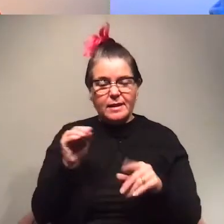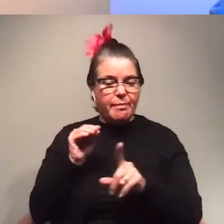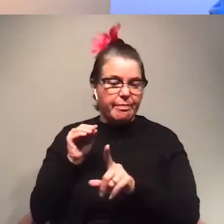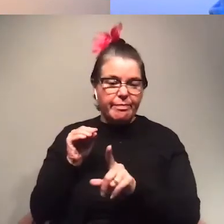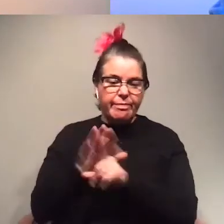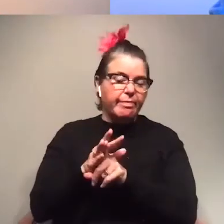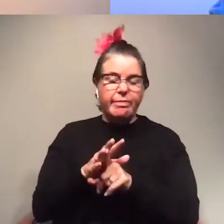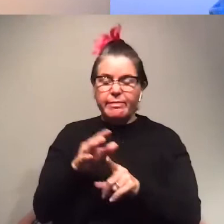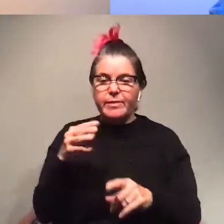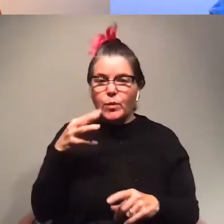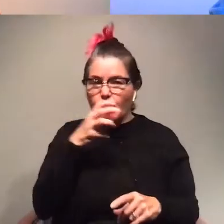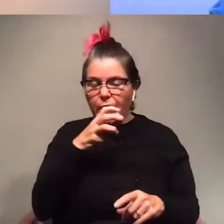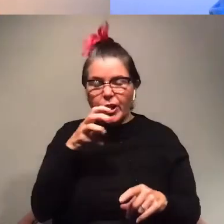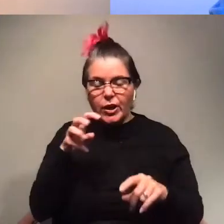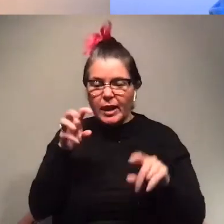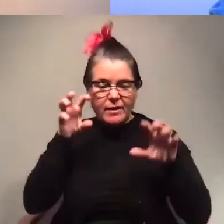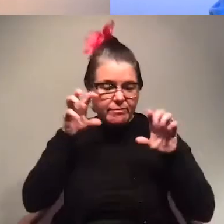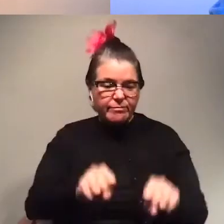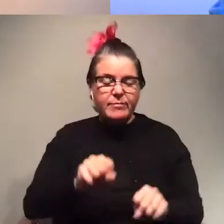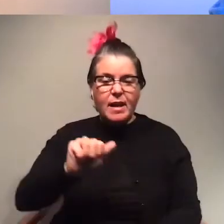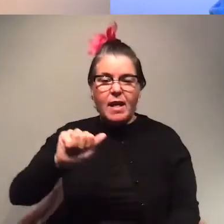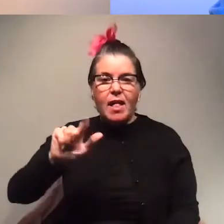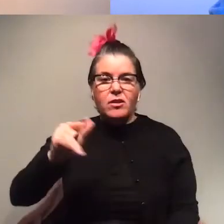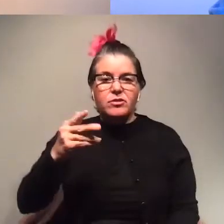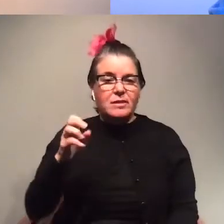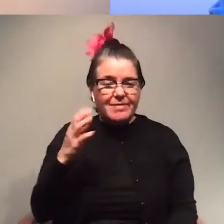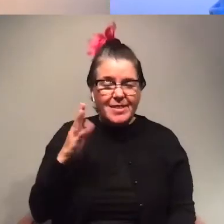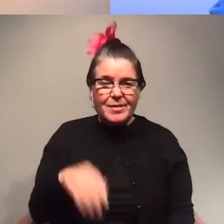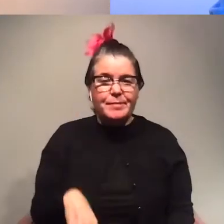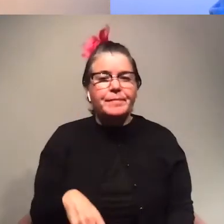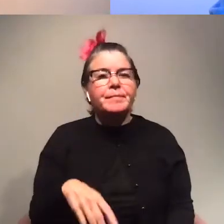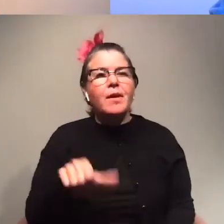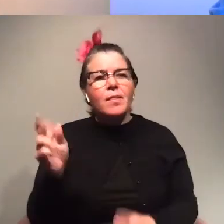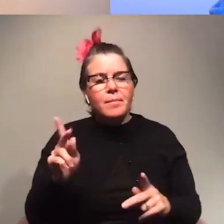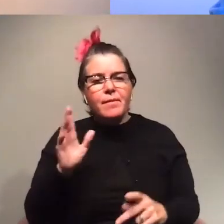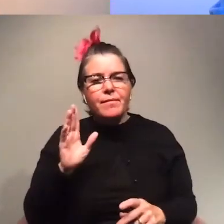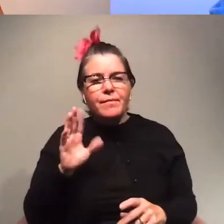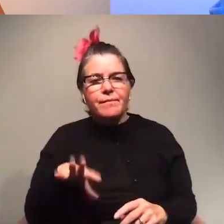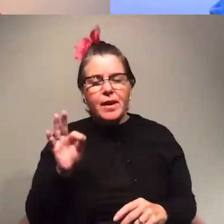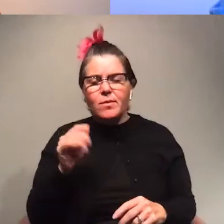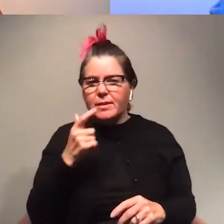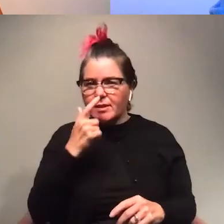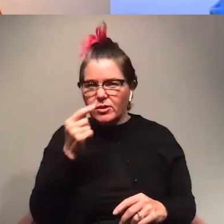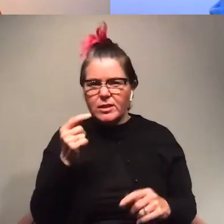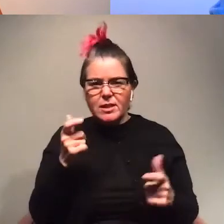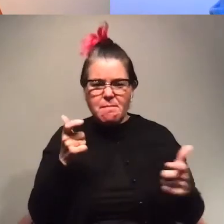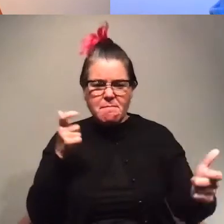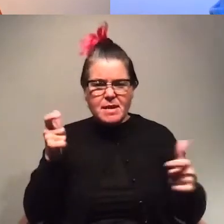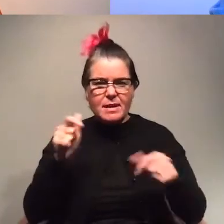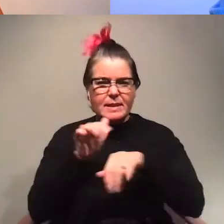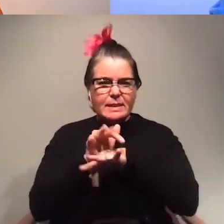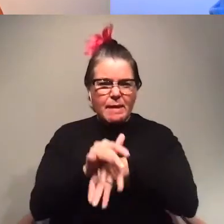weird, you know, invasive algae. A lot of people have also found like really interesting spiders that are like huge and like